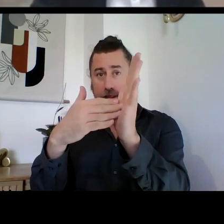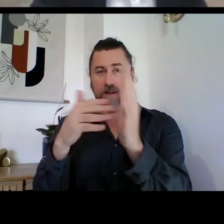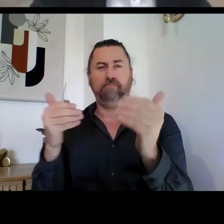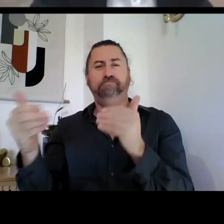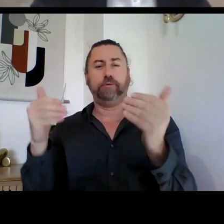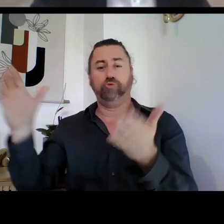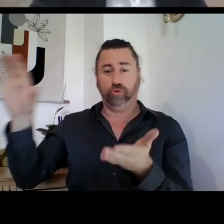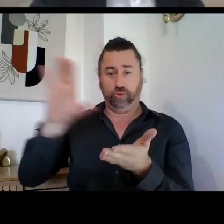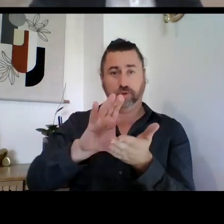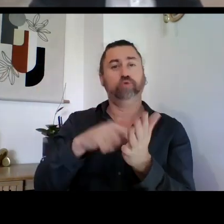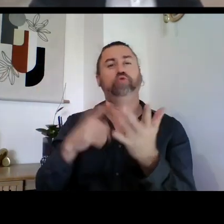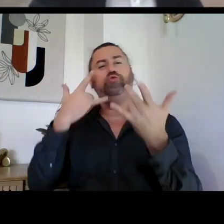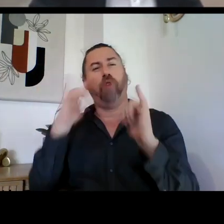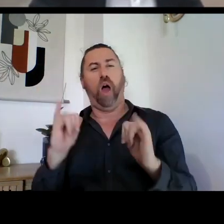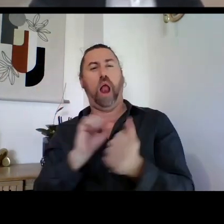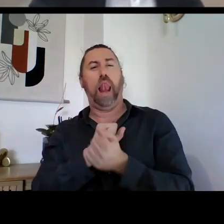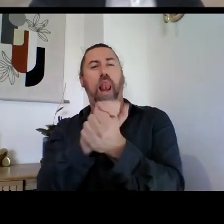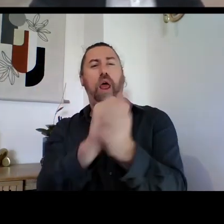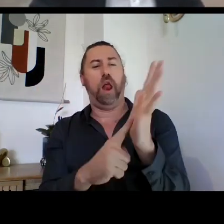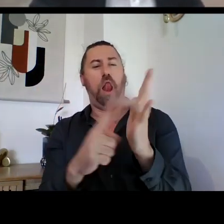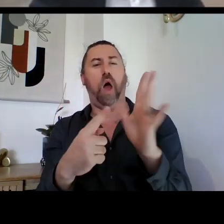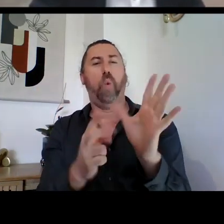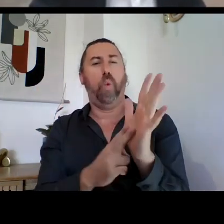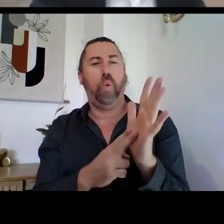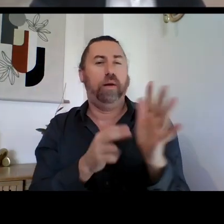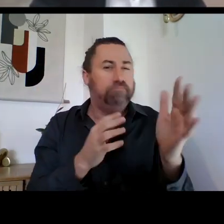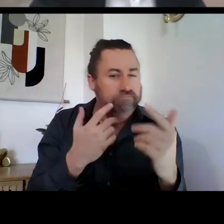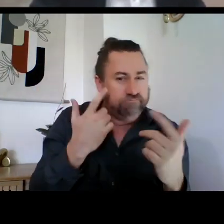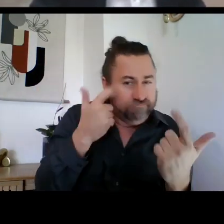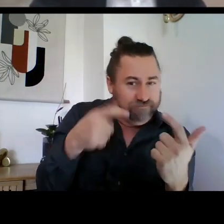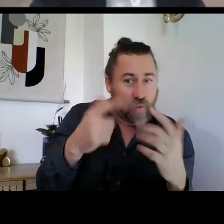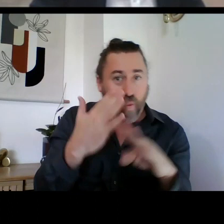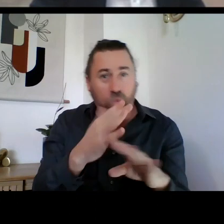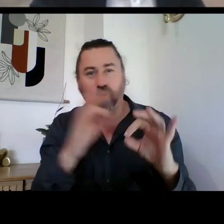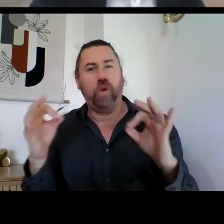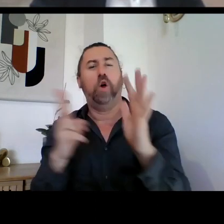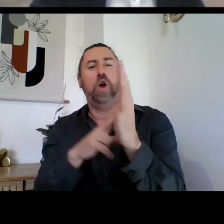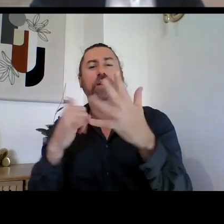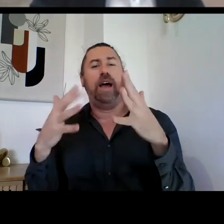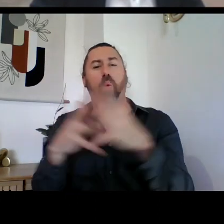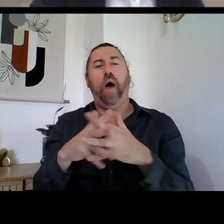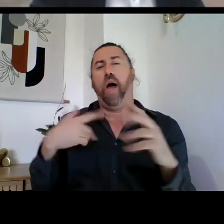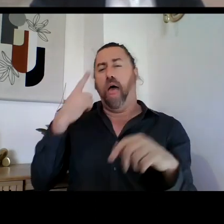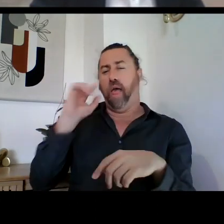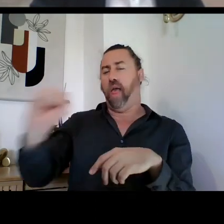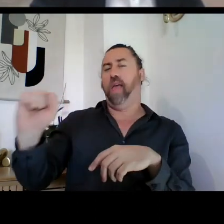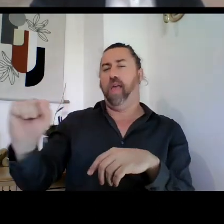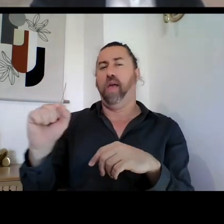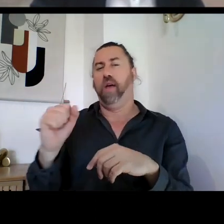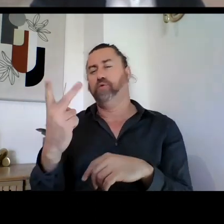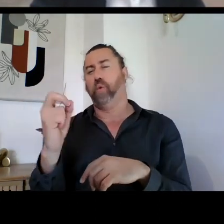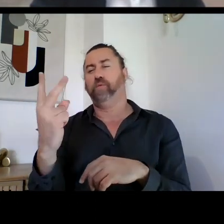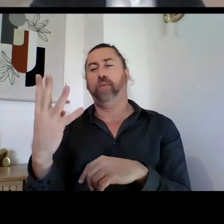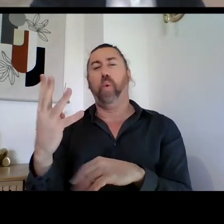run a trial of a loan scheme. We're currently talking to New South Wales about running a trial from early